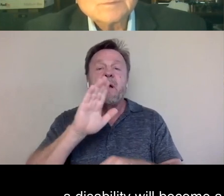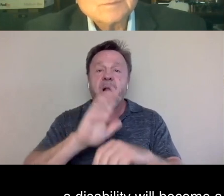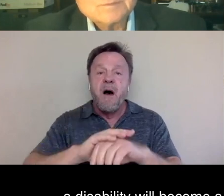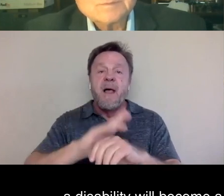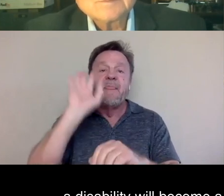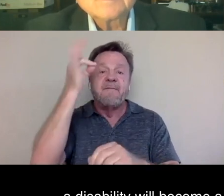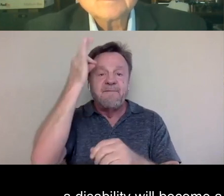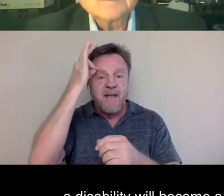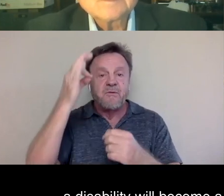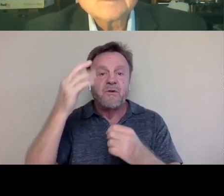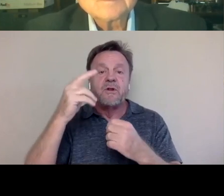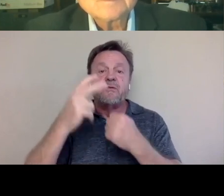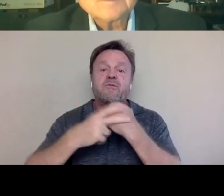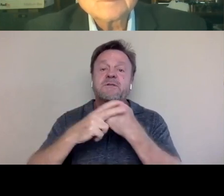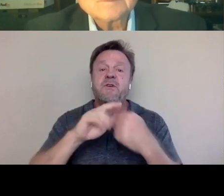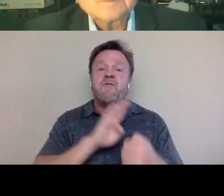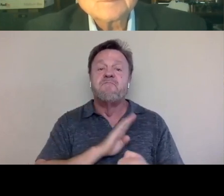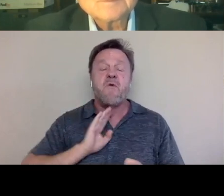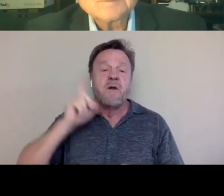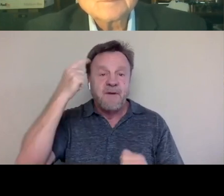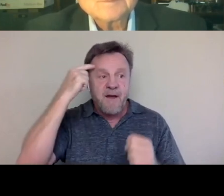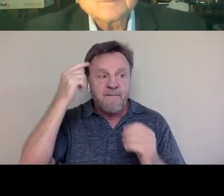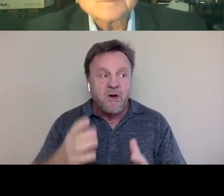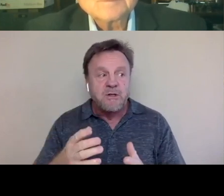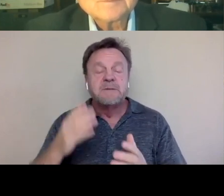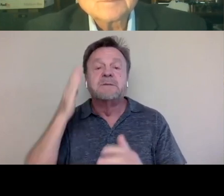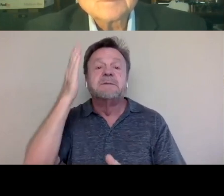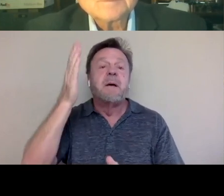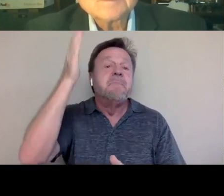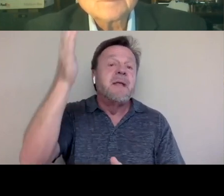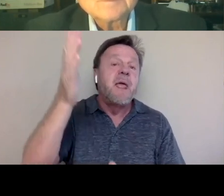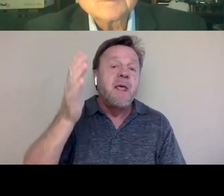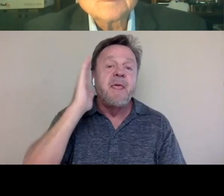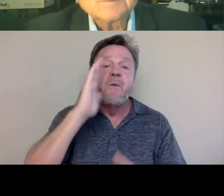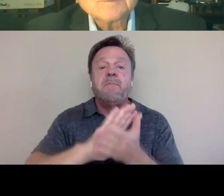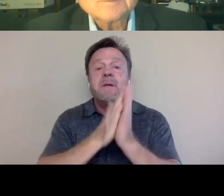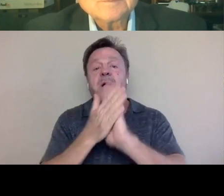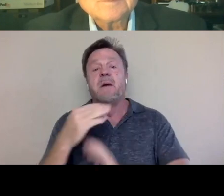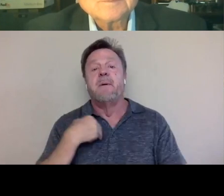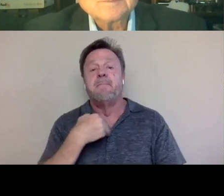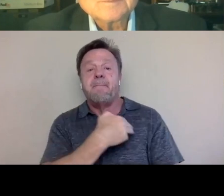Board of Governors. Someday, they'll become a member of